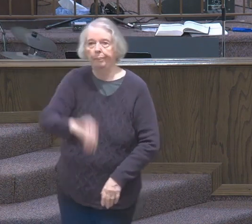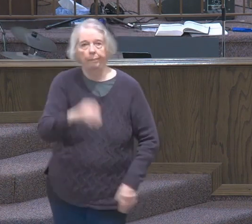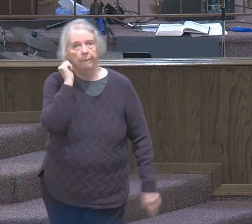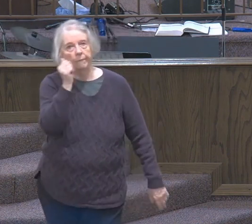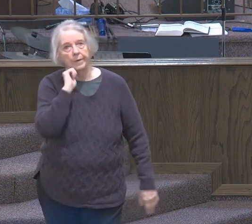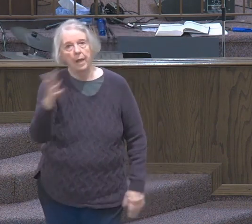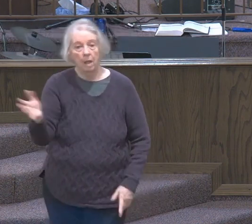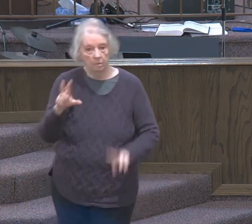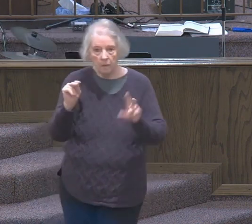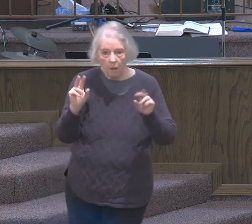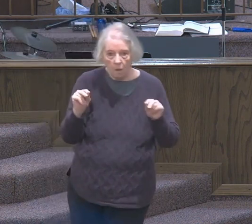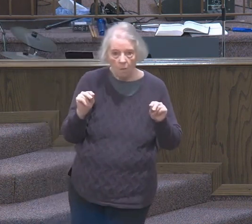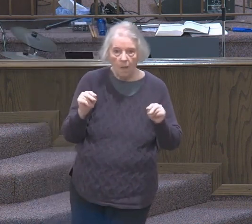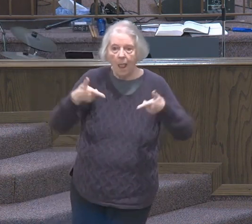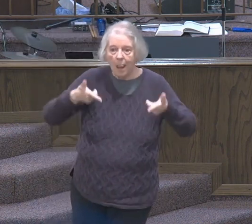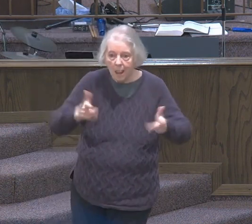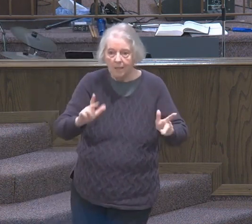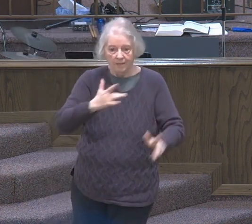The same response.